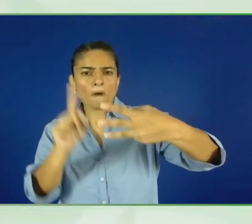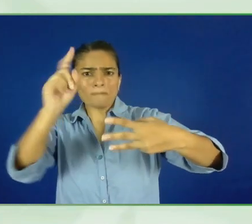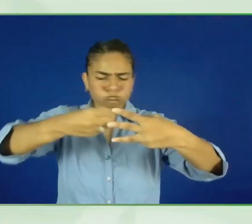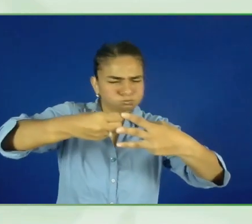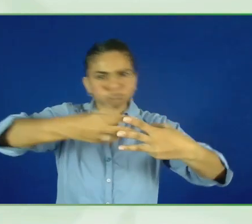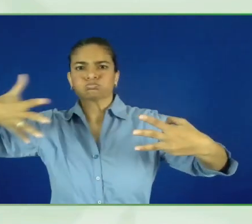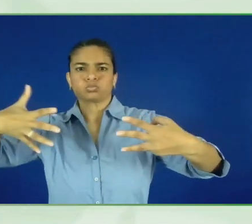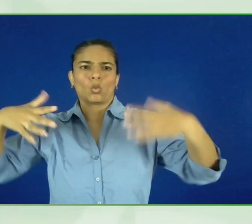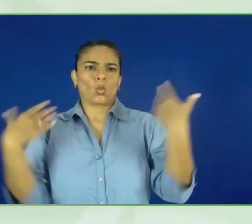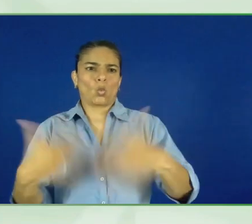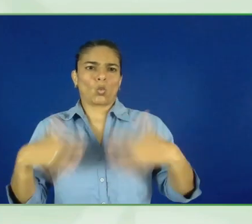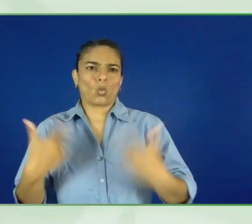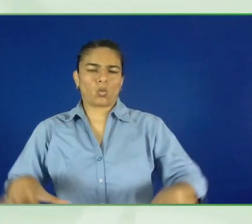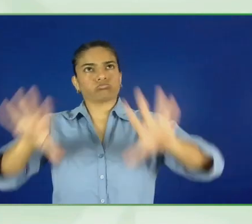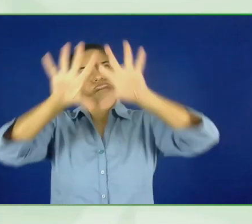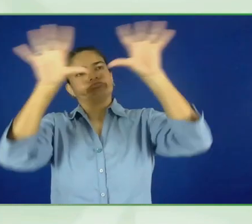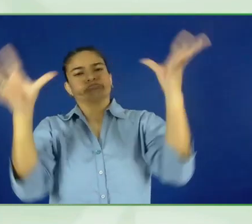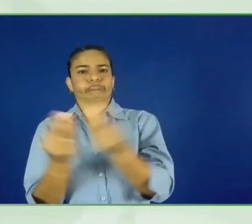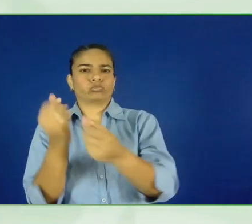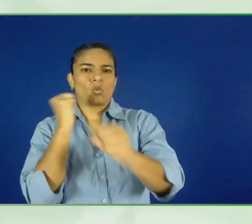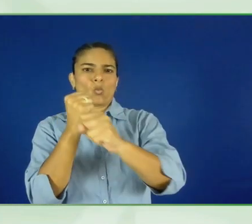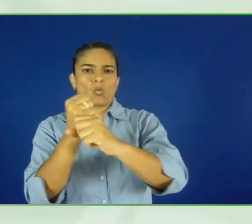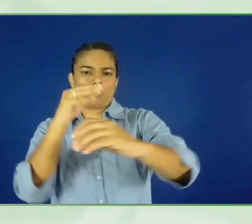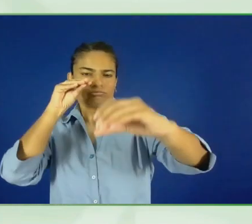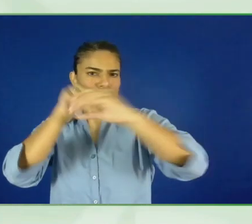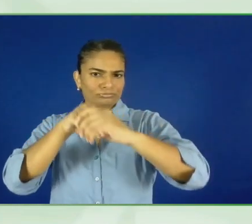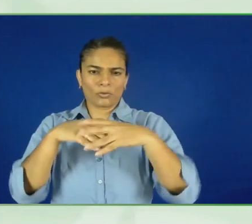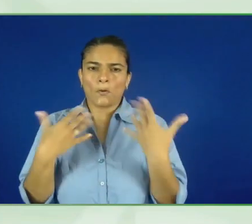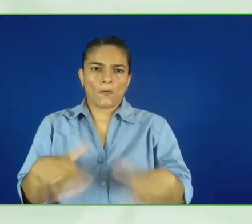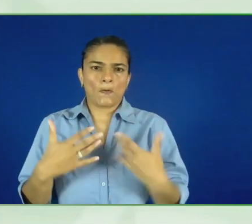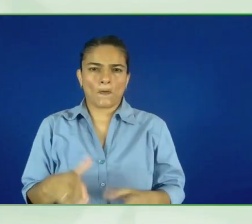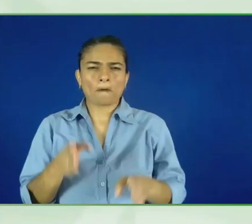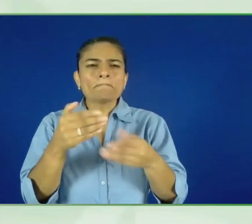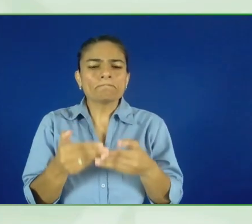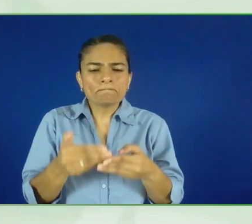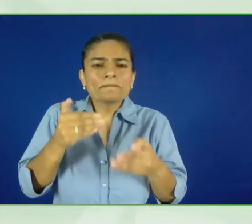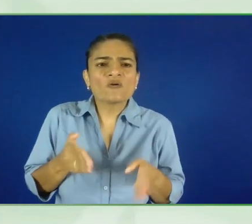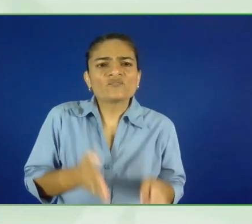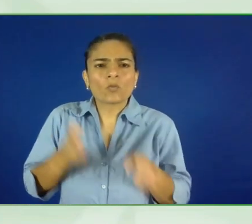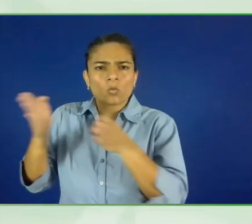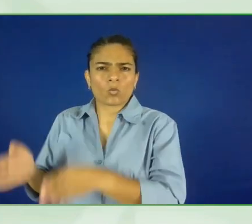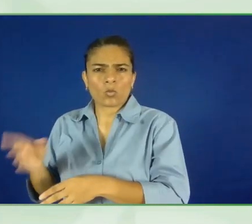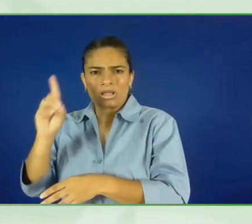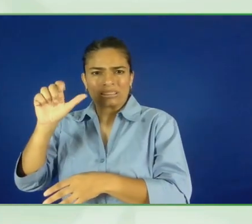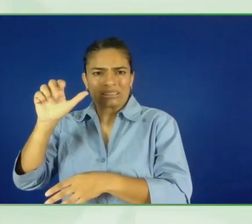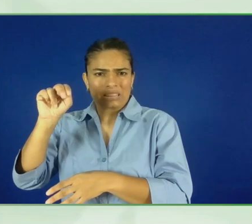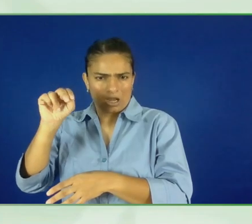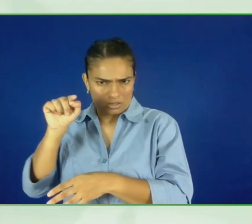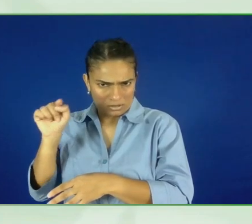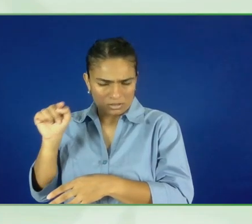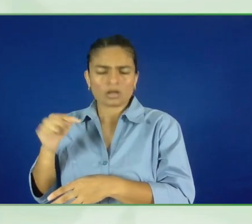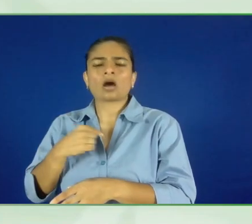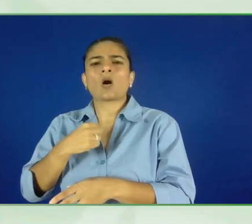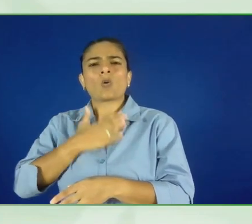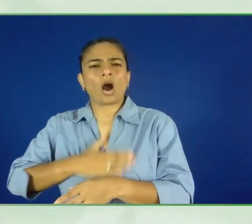embedded. Before I hand over to Dan, let me try to summarize a few items that have been touched, and I ask Joanna and Christopher